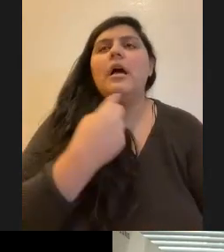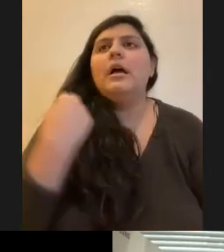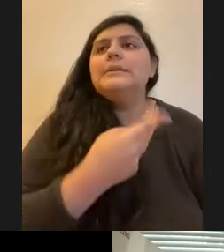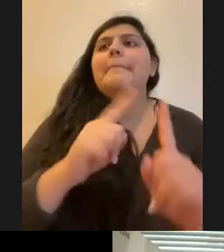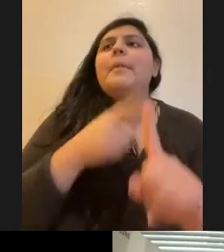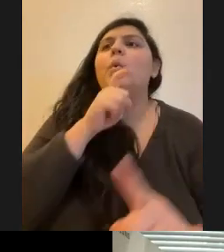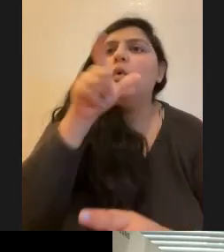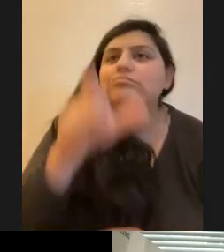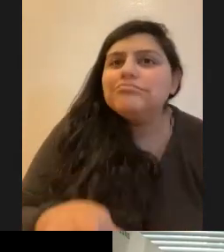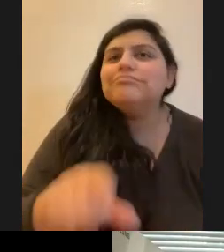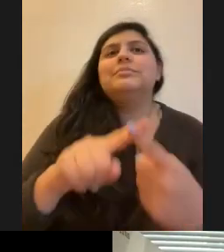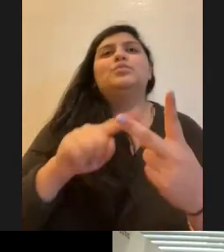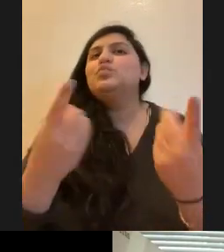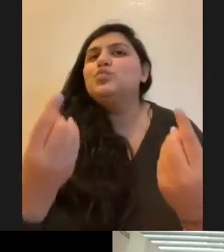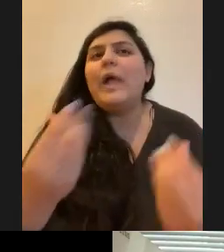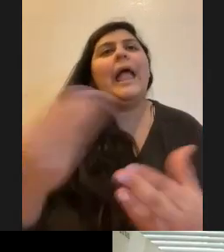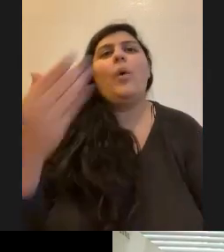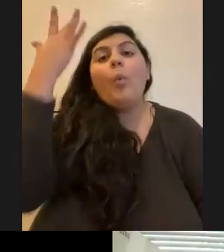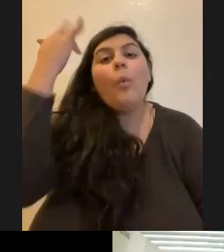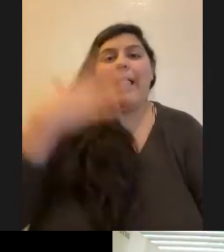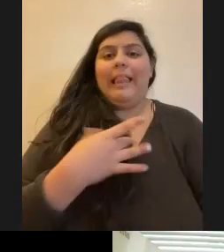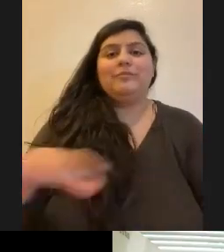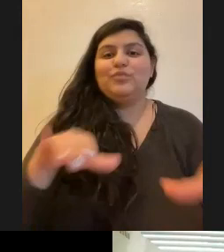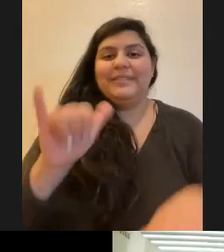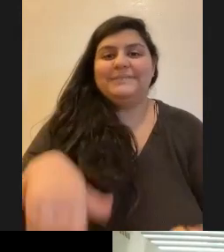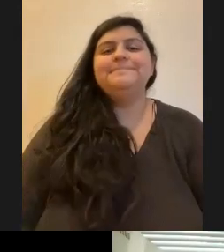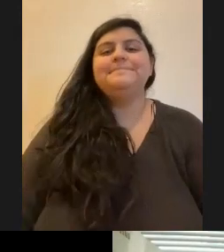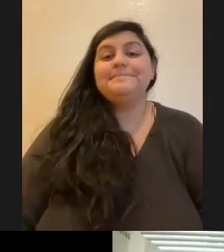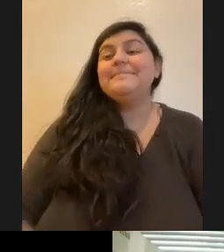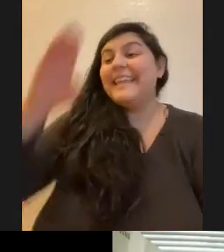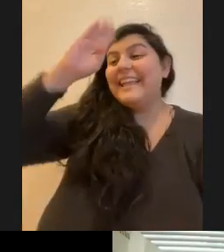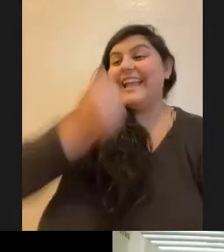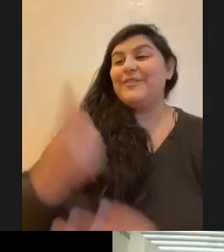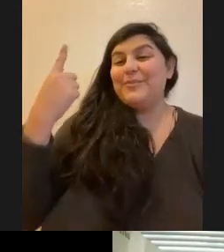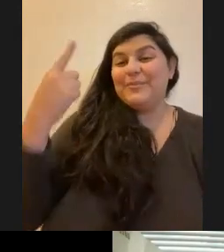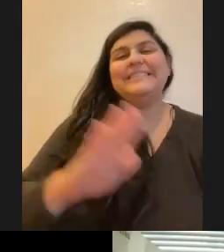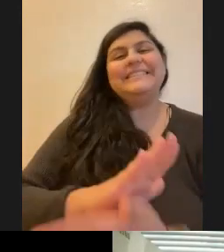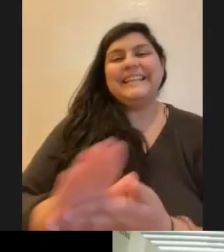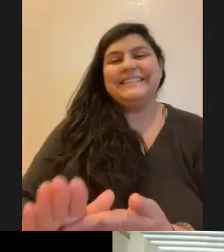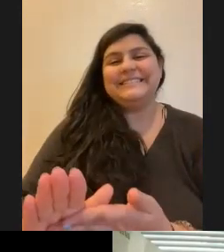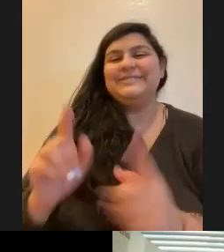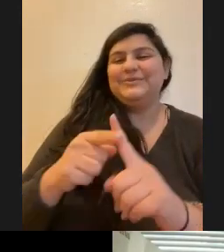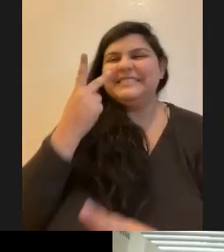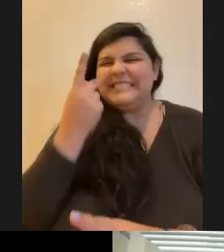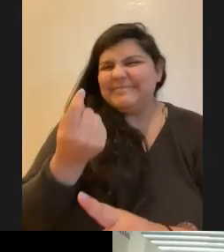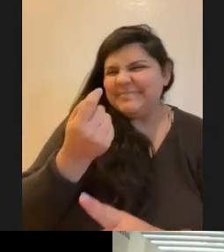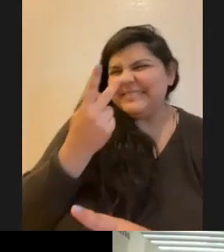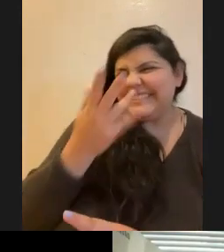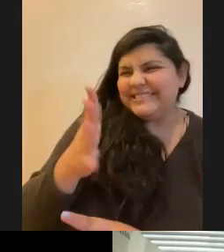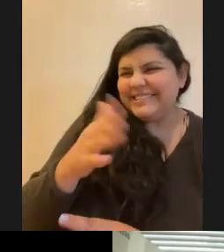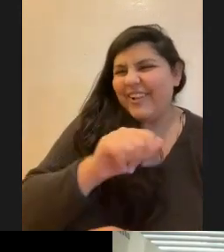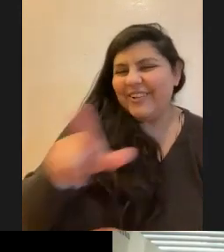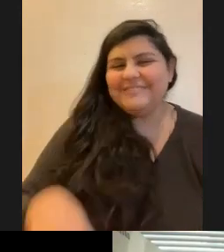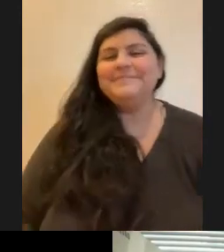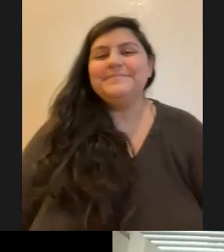you like it? Yeah. Hi, everyone. It's nice to kind of see all of you. My name